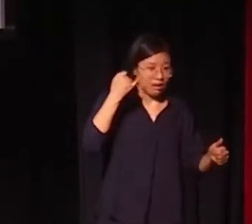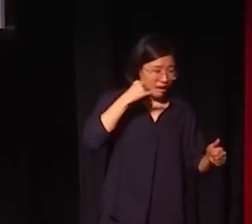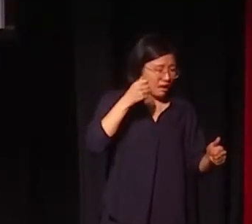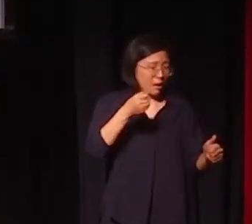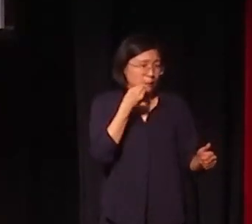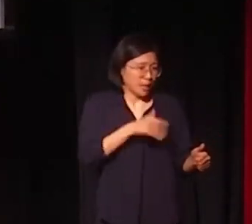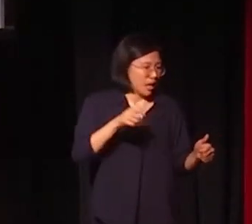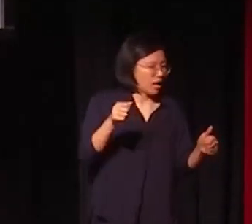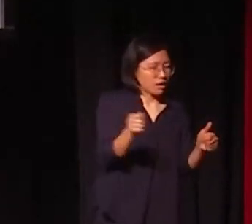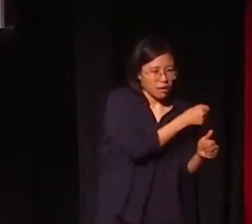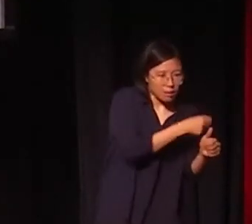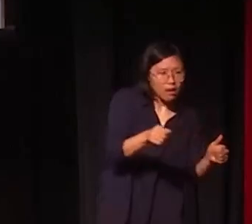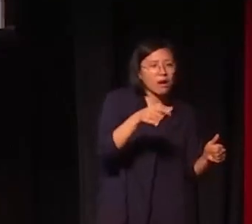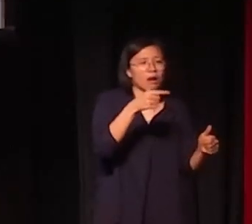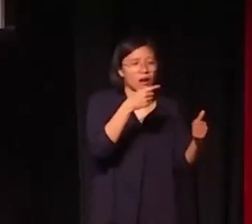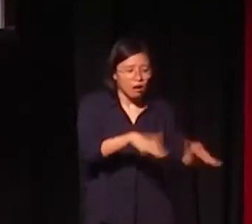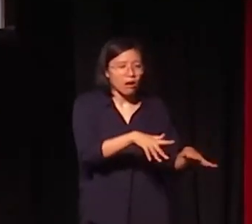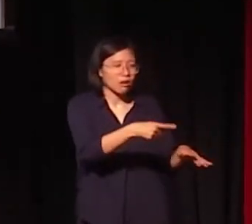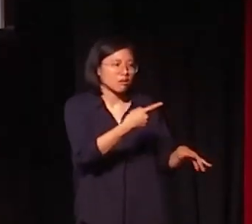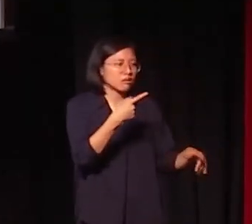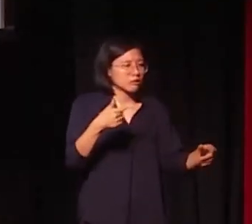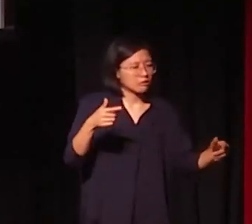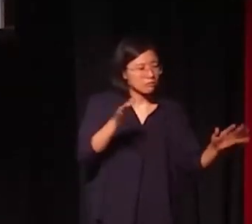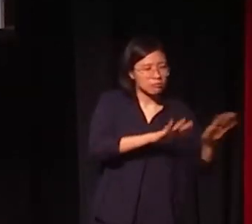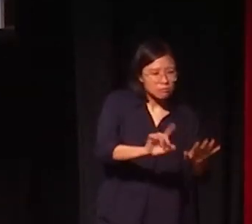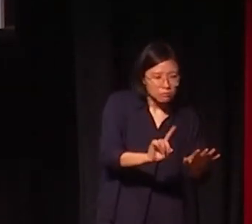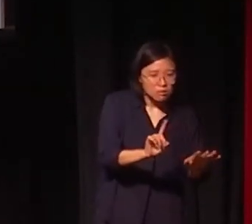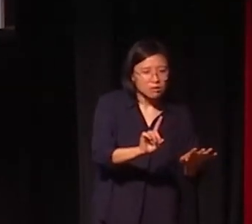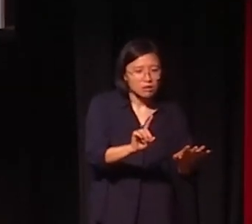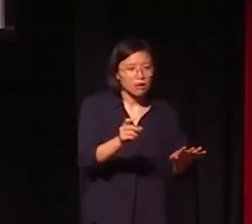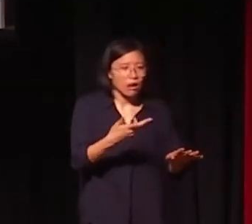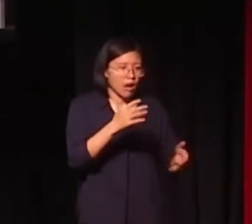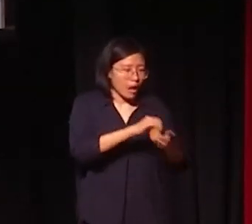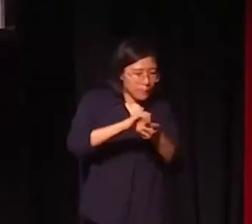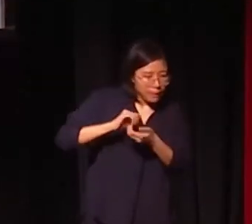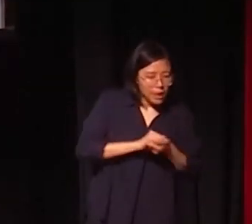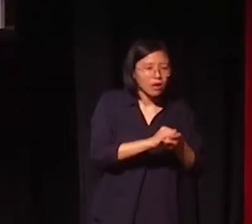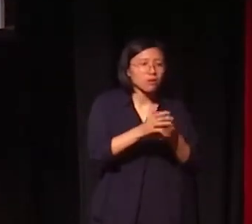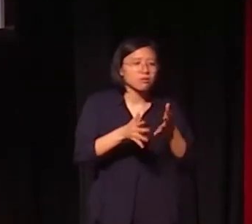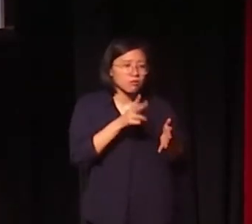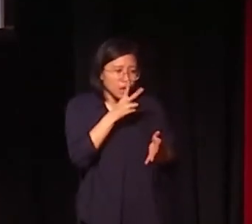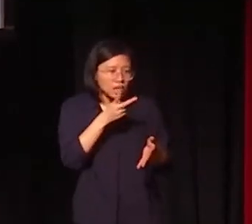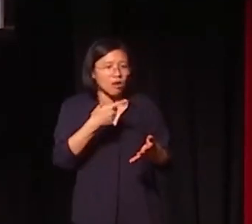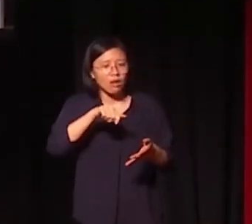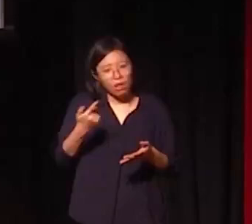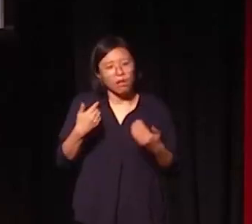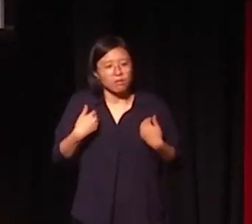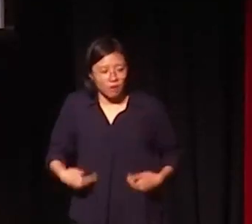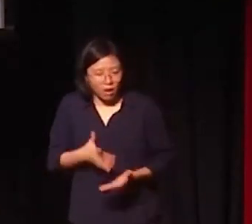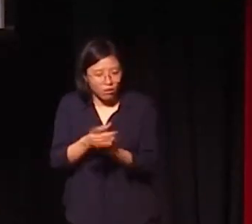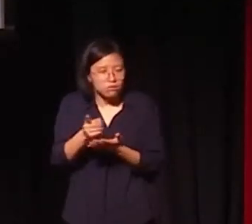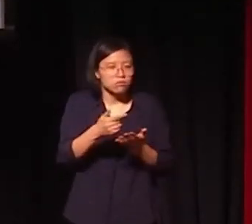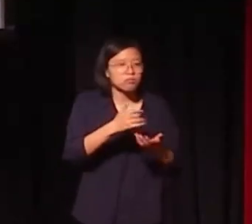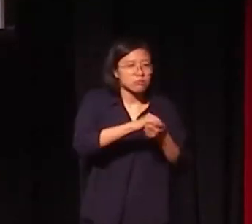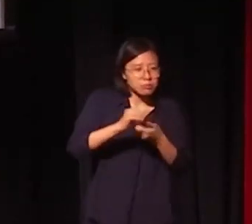who've survived domestic abuse, and different practitioners who work with women in these contexts to understand where the gaps are, where the barriers